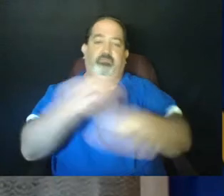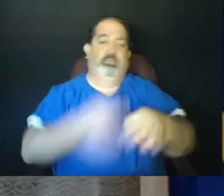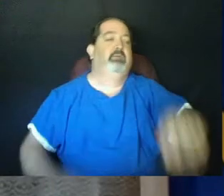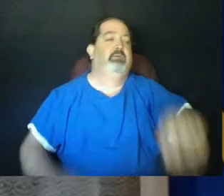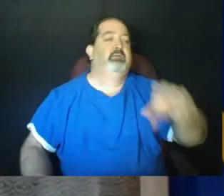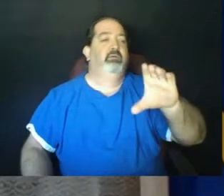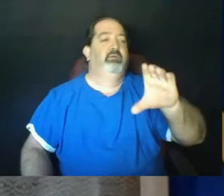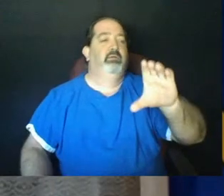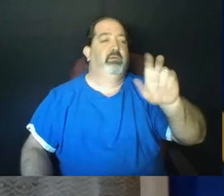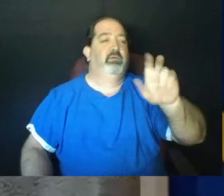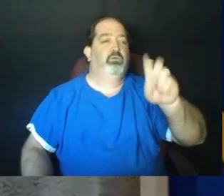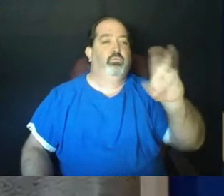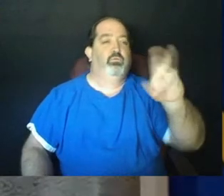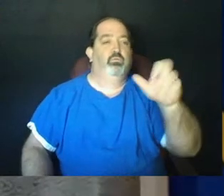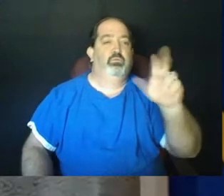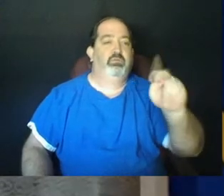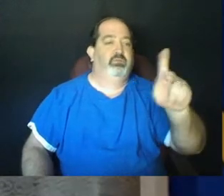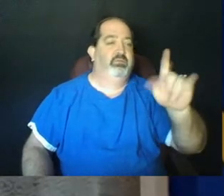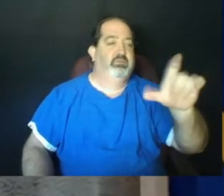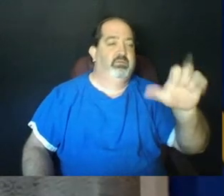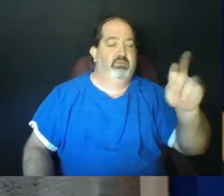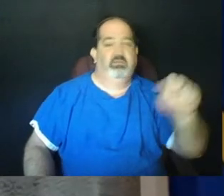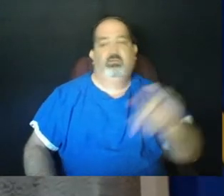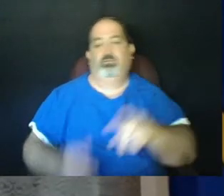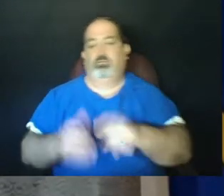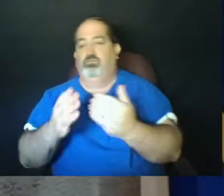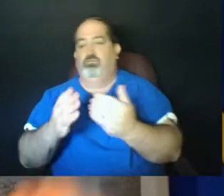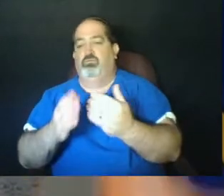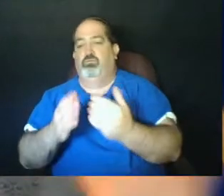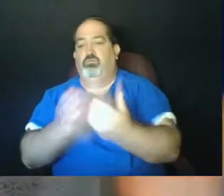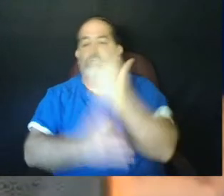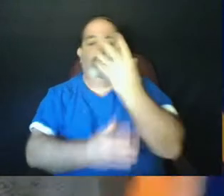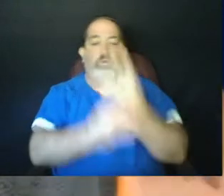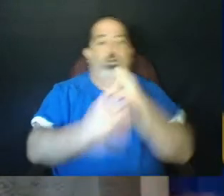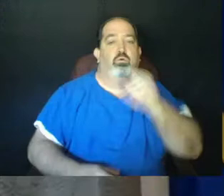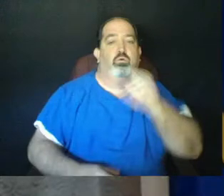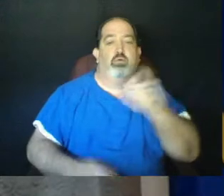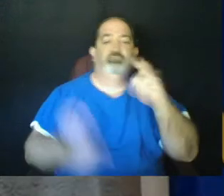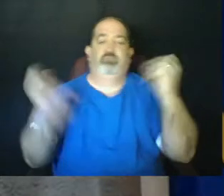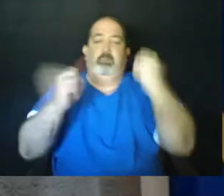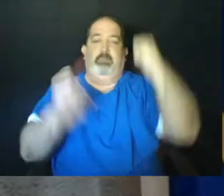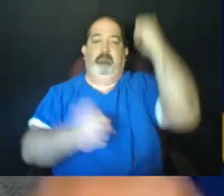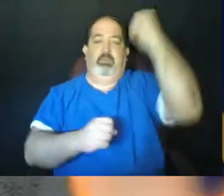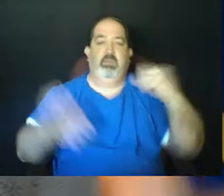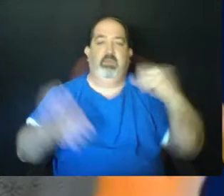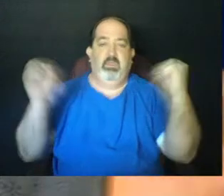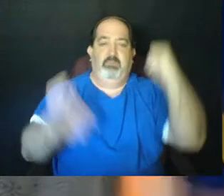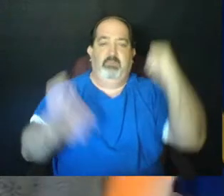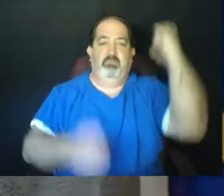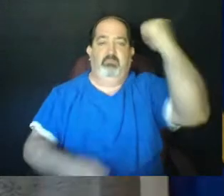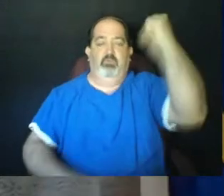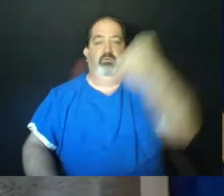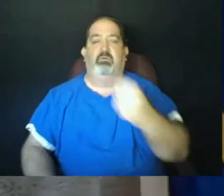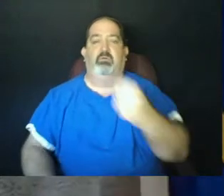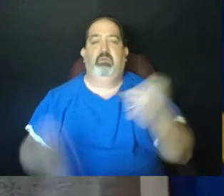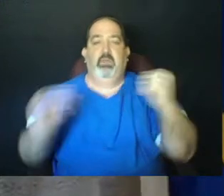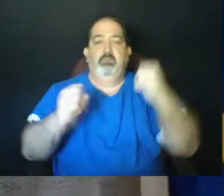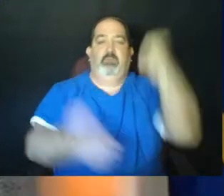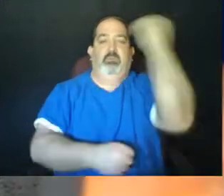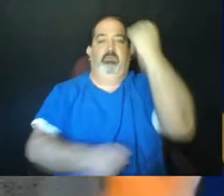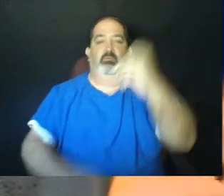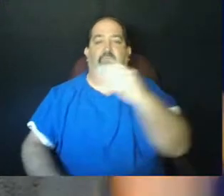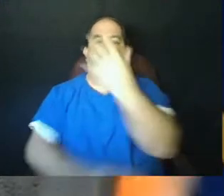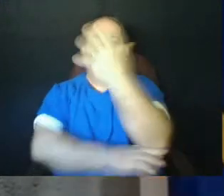Killian. For the outgoing and incoming officers of Gildenholt, hip hip, hip hip, hip